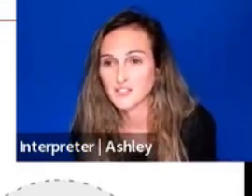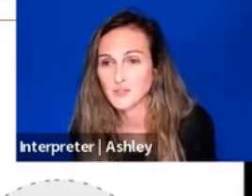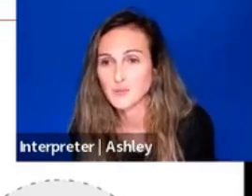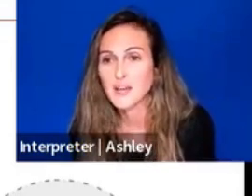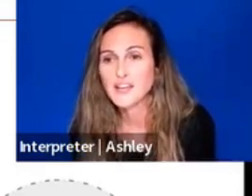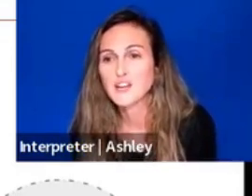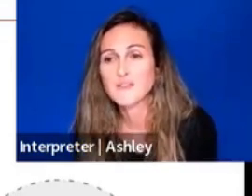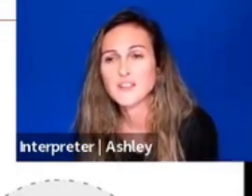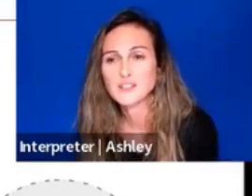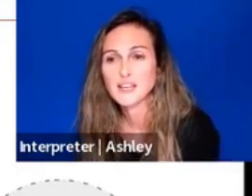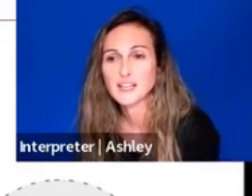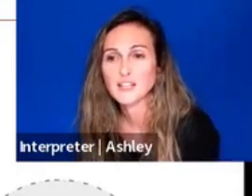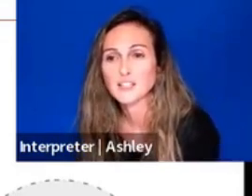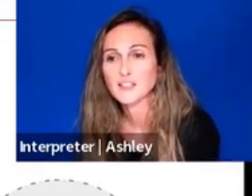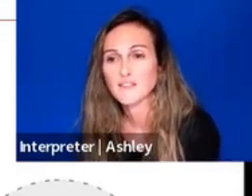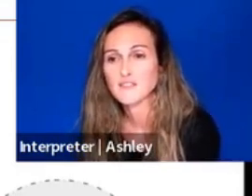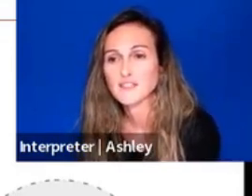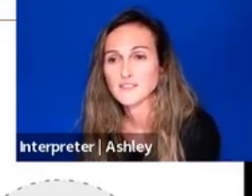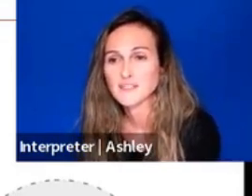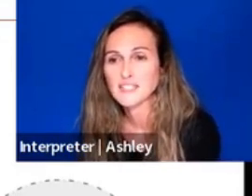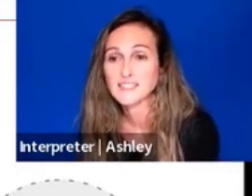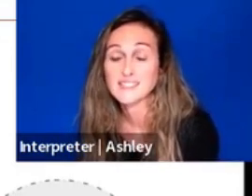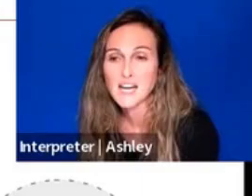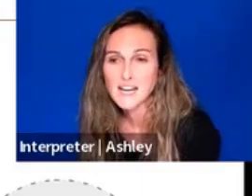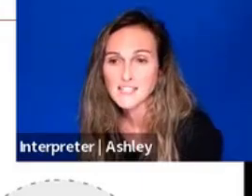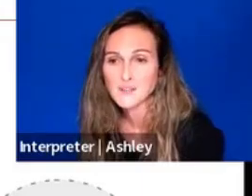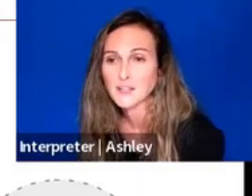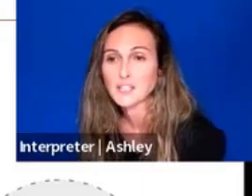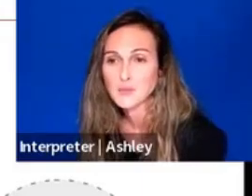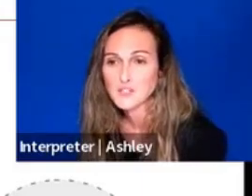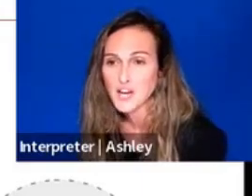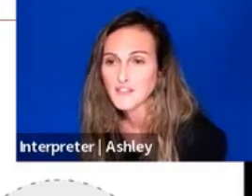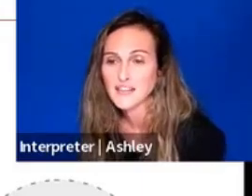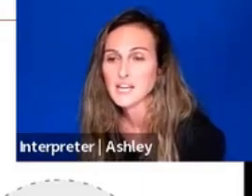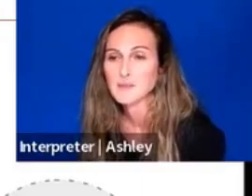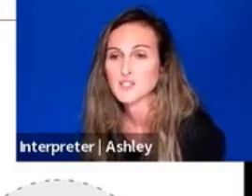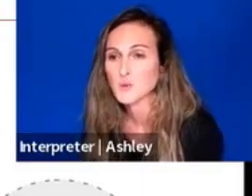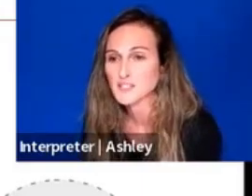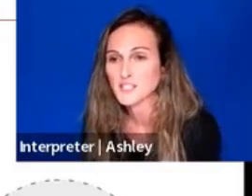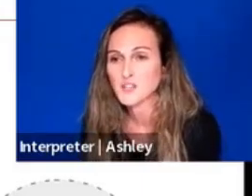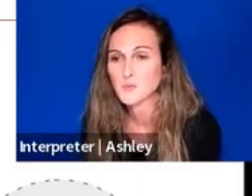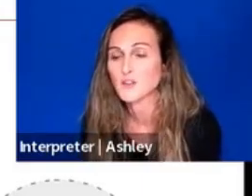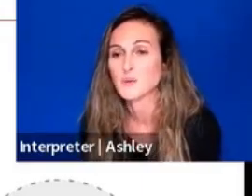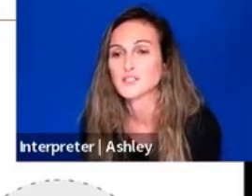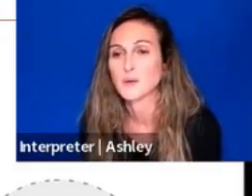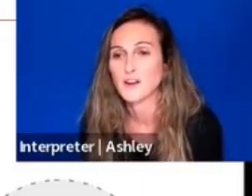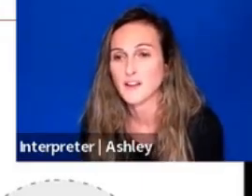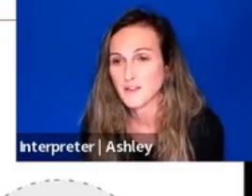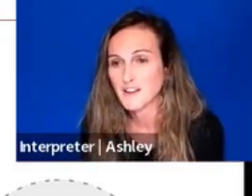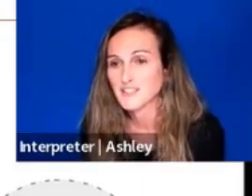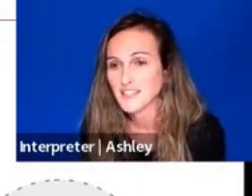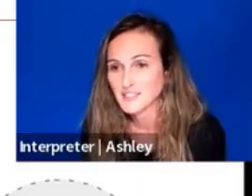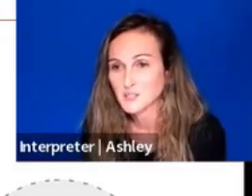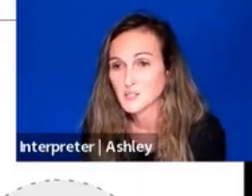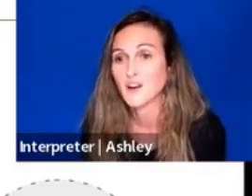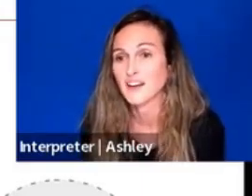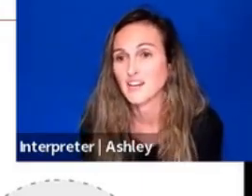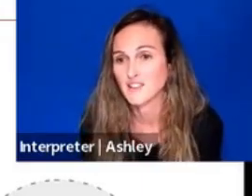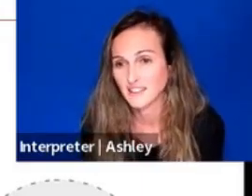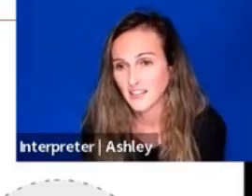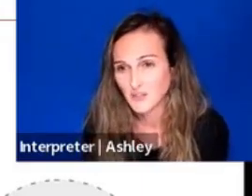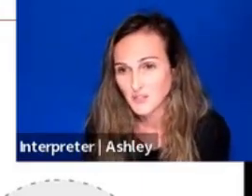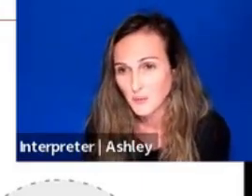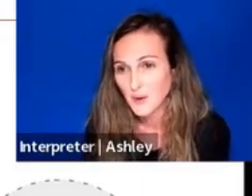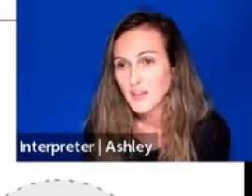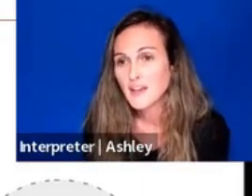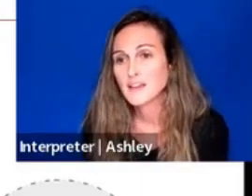off to, if the design is very closed off, and anytime a door is closed, we don't know what's going on around us because we don't hear